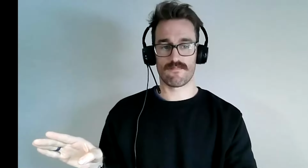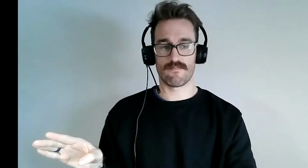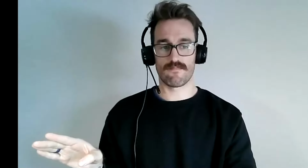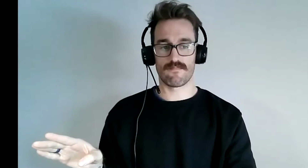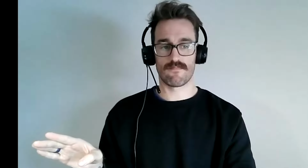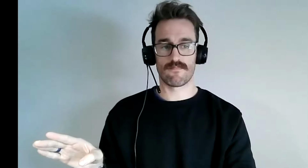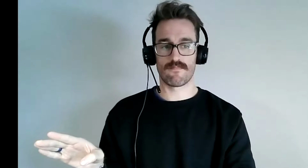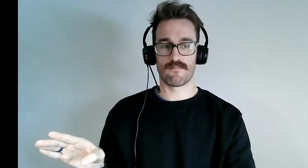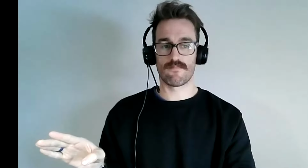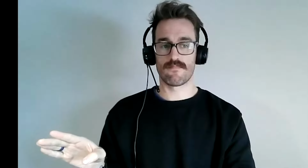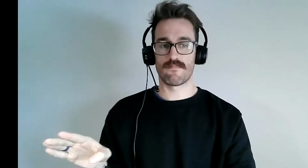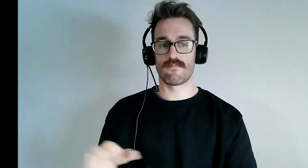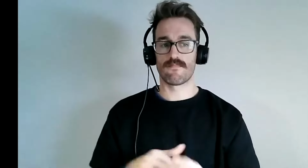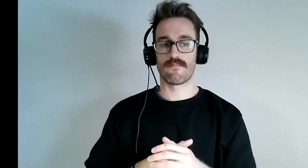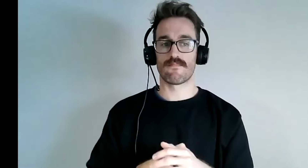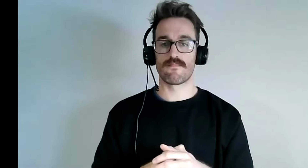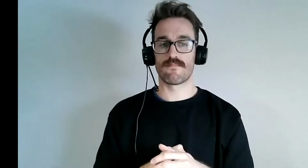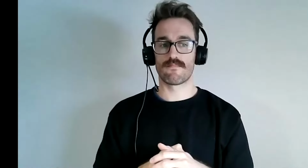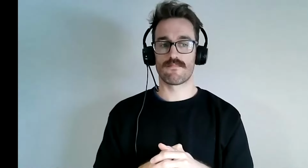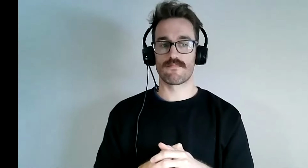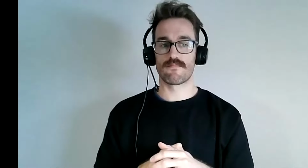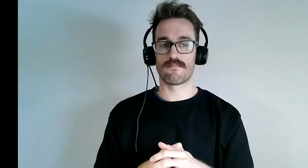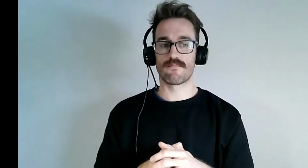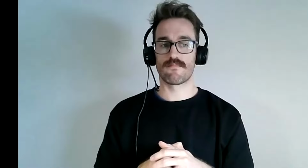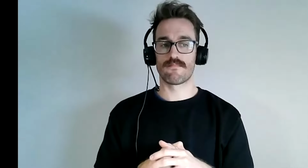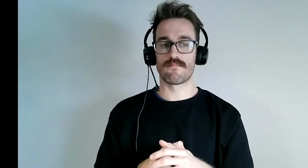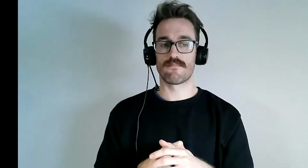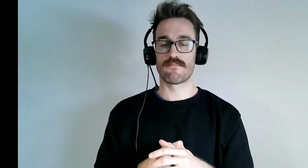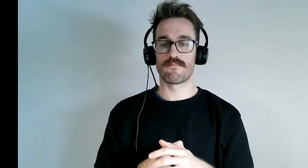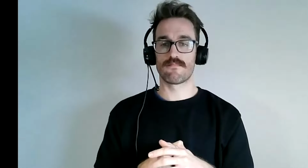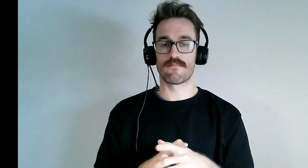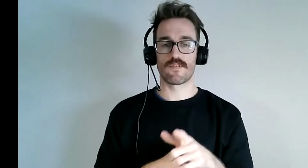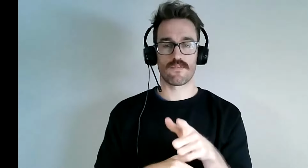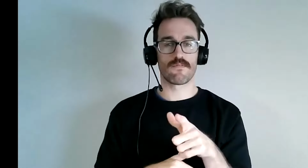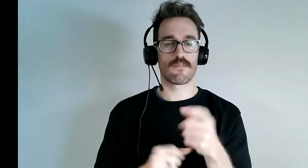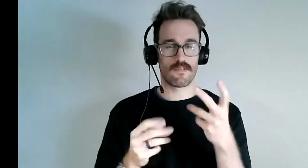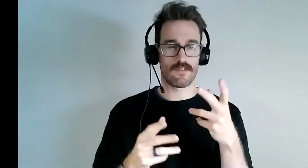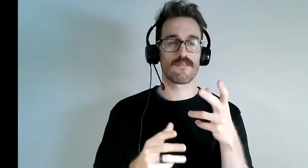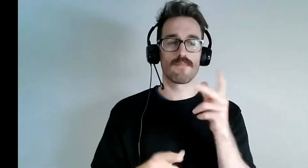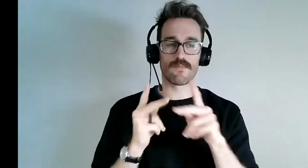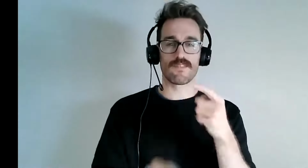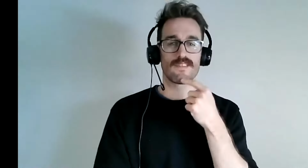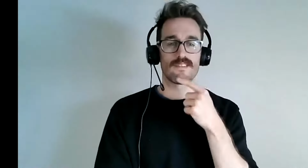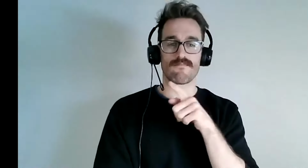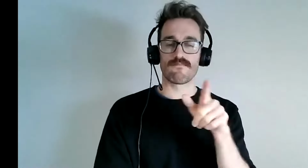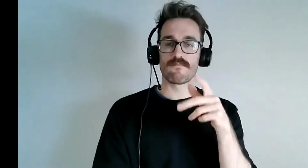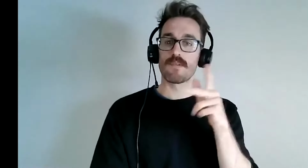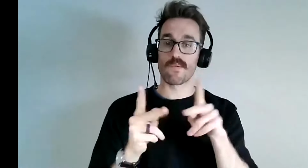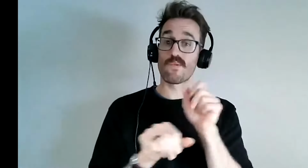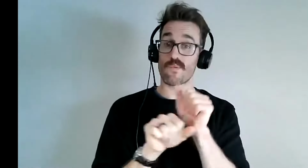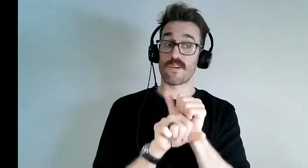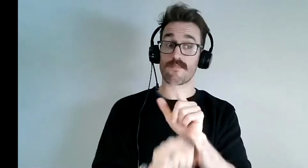We have a question from Kathleen, who is saying, much is being said about the people who work in long-term care during COVID,